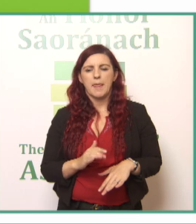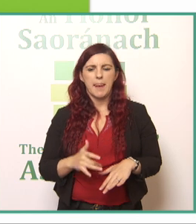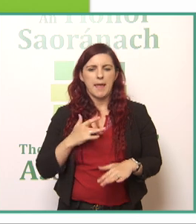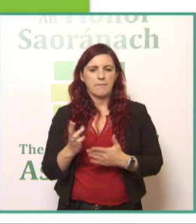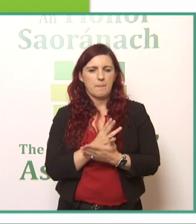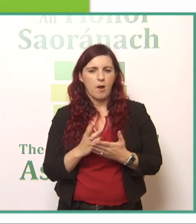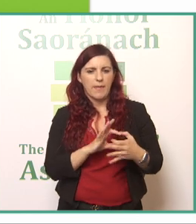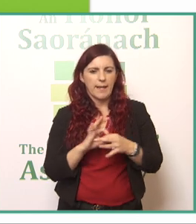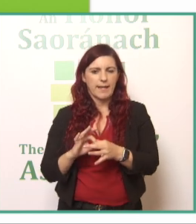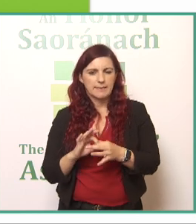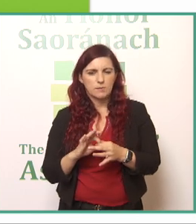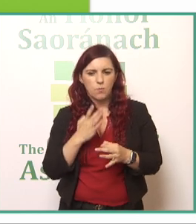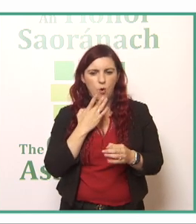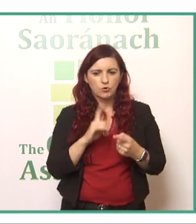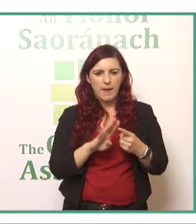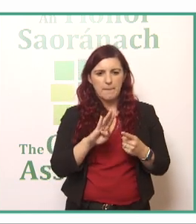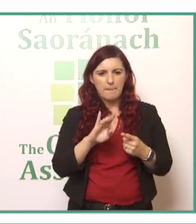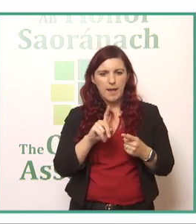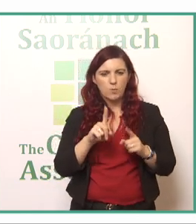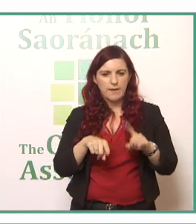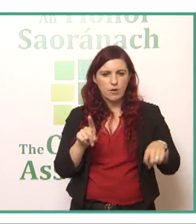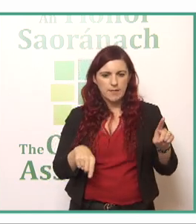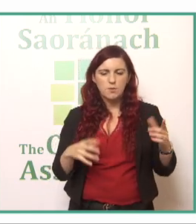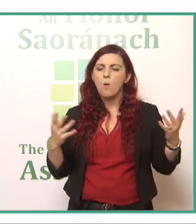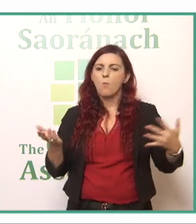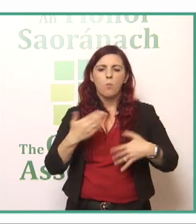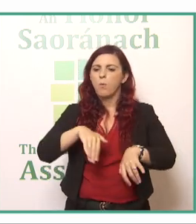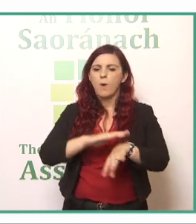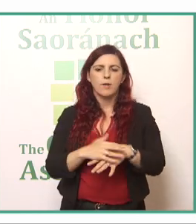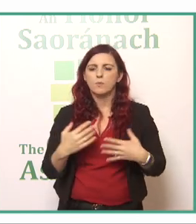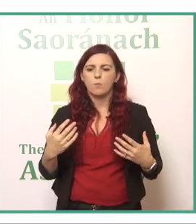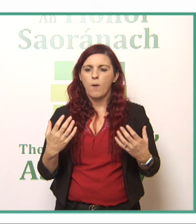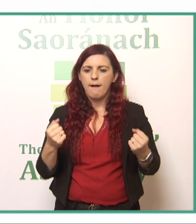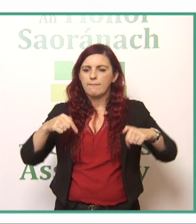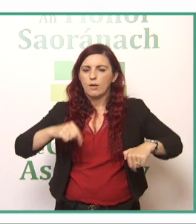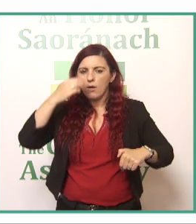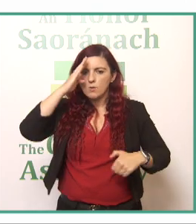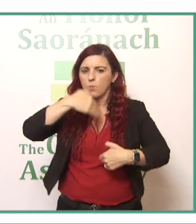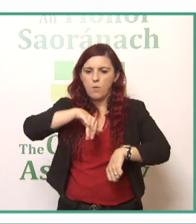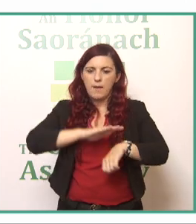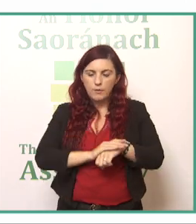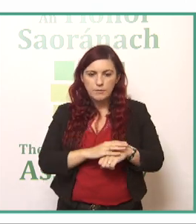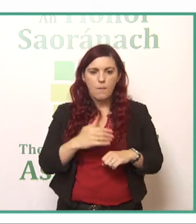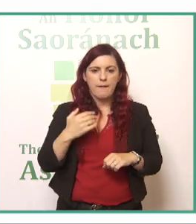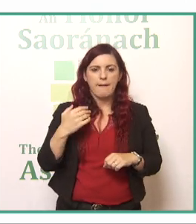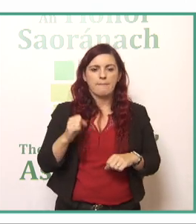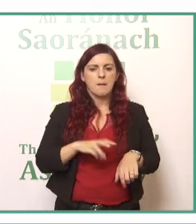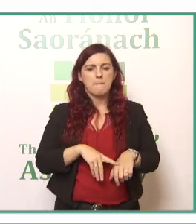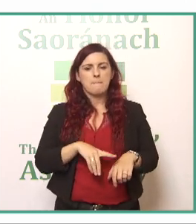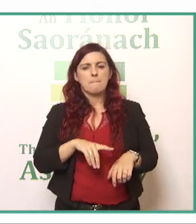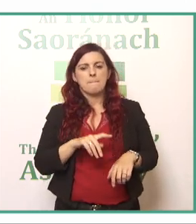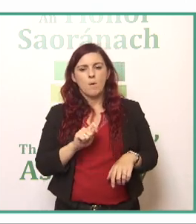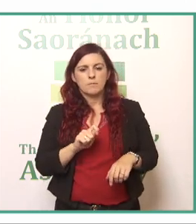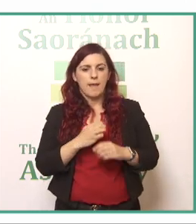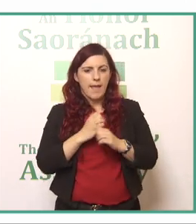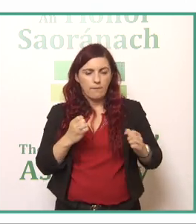that through the course of this presentation. So where do we have peatlands in Ireland? So we have peatlands pretty much in